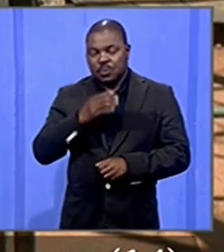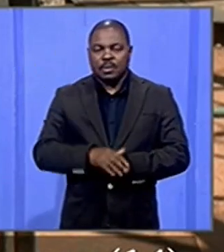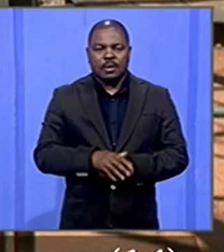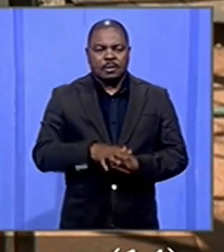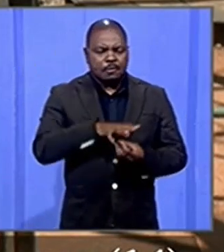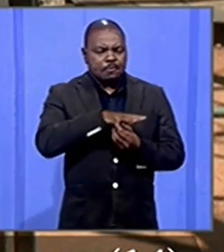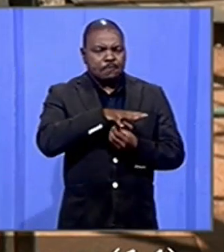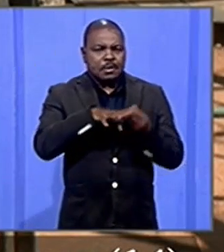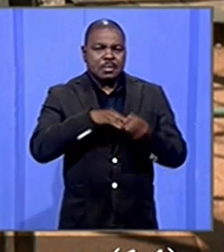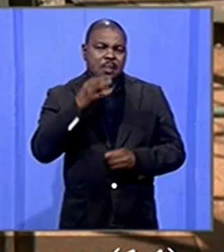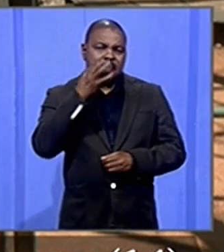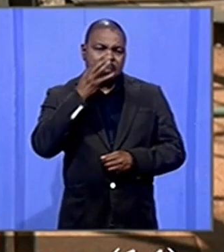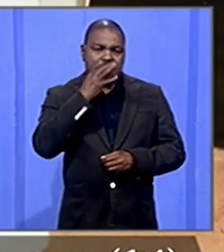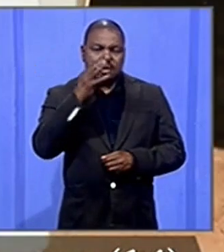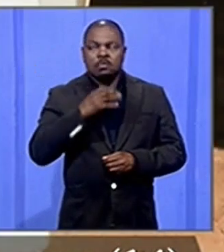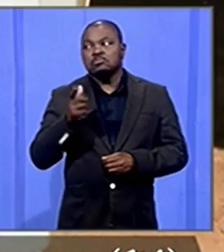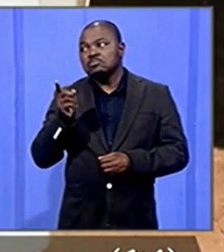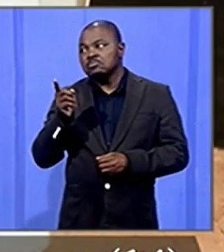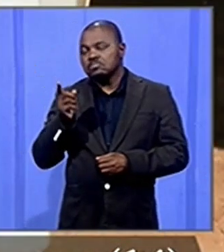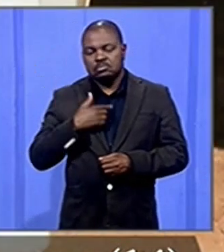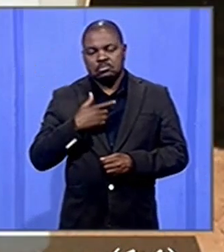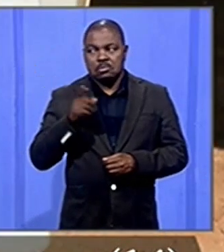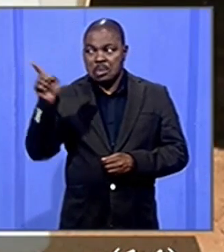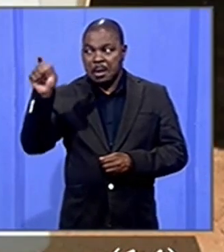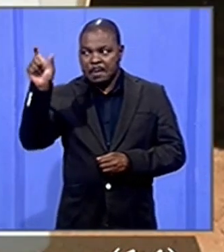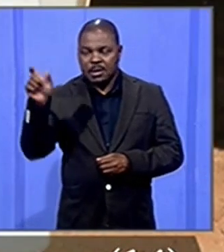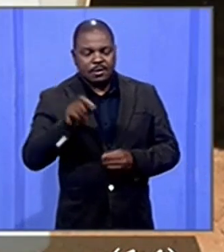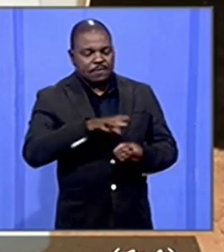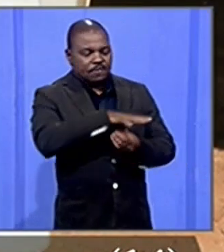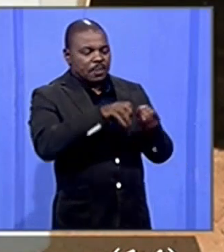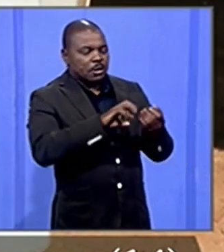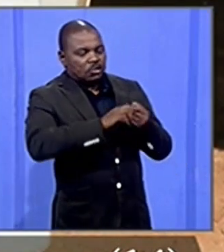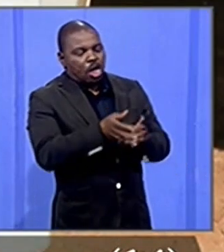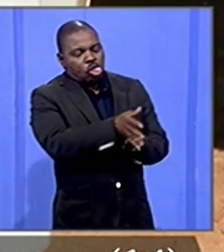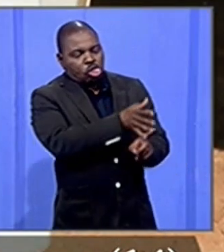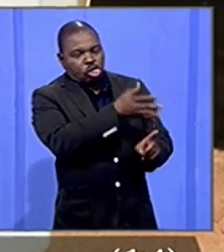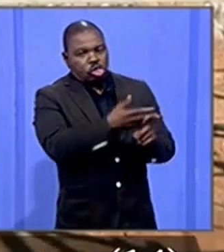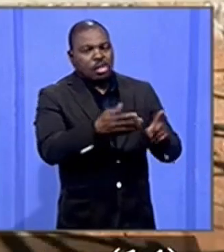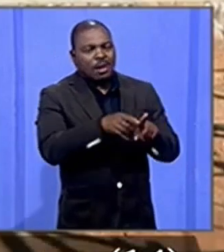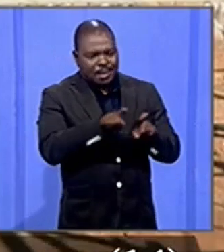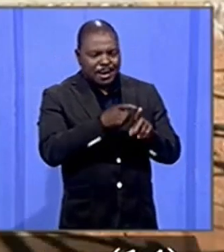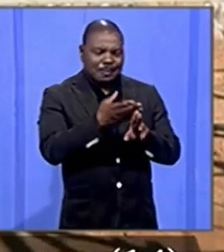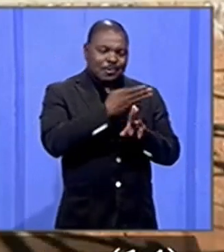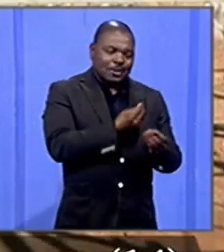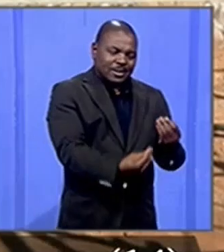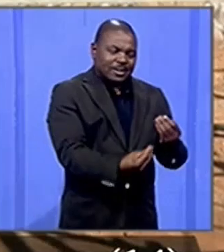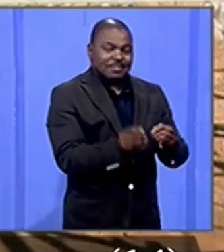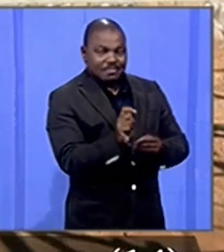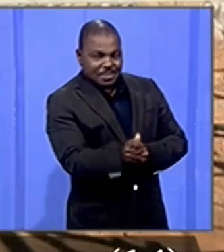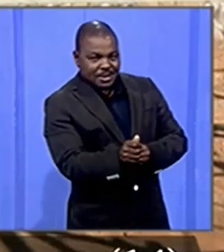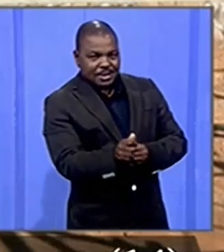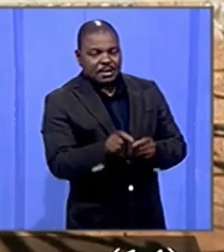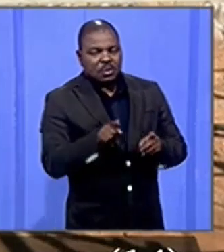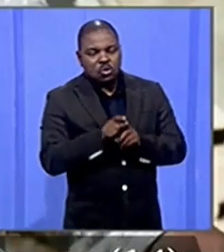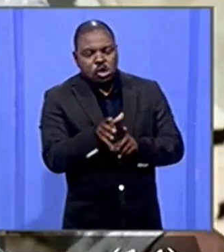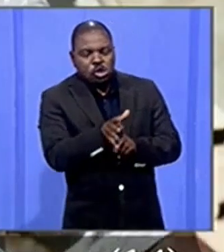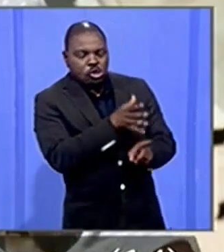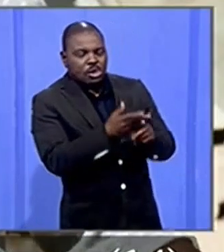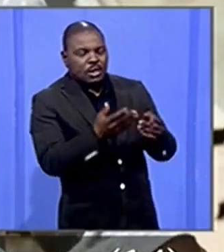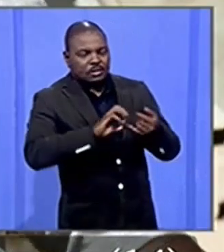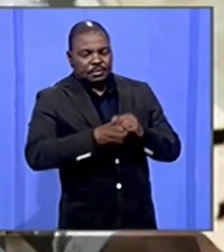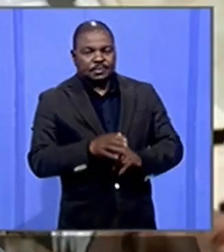gore molatofatša o bolokile go ba homotša ka mašeleng go no swana le ge a dirile bjalo ka morodi wa bona ka mašeleng a se kae.